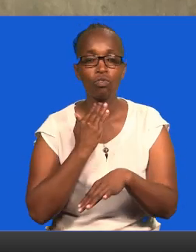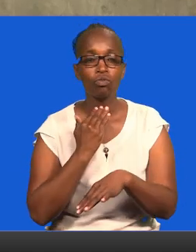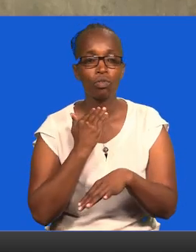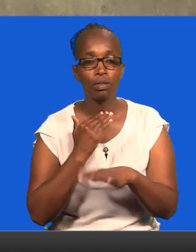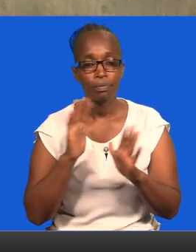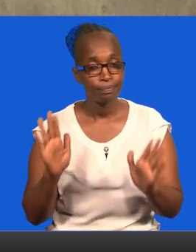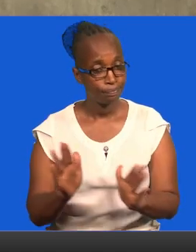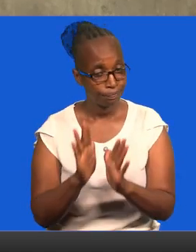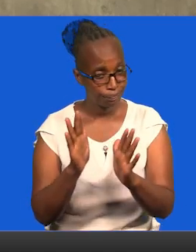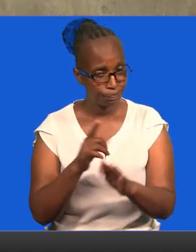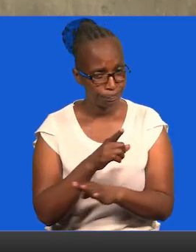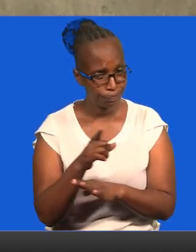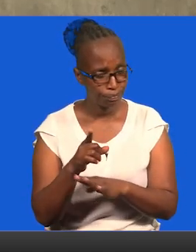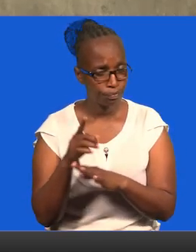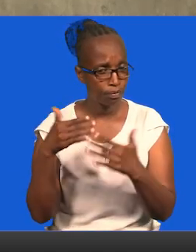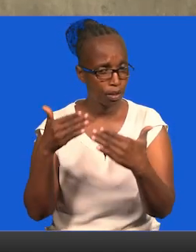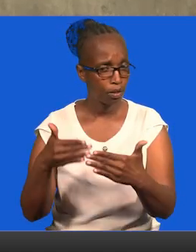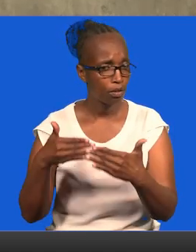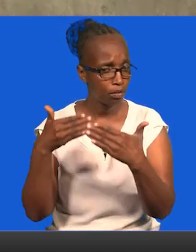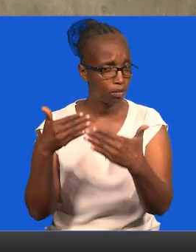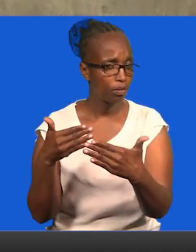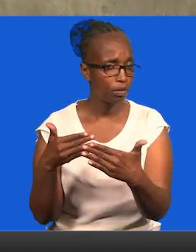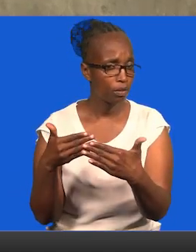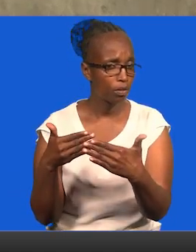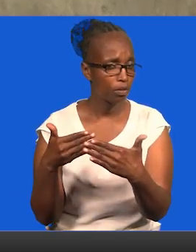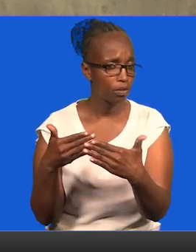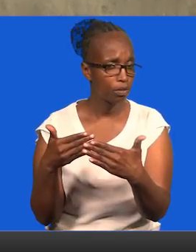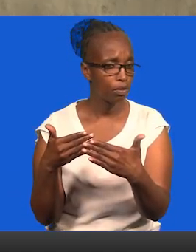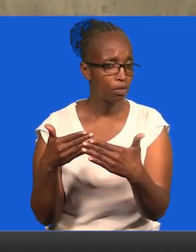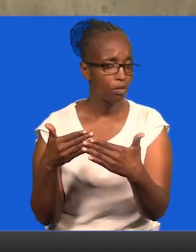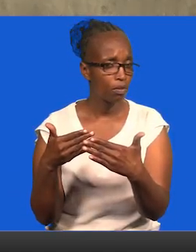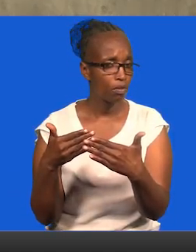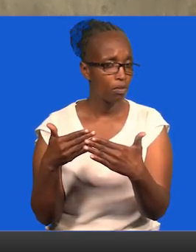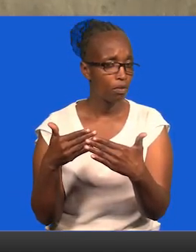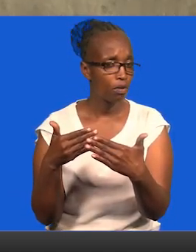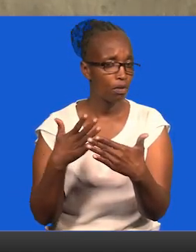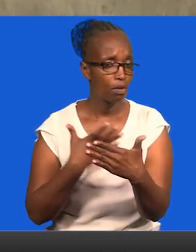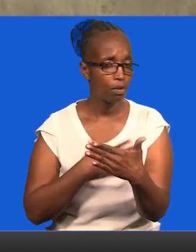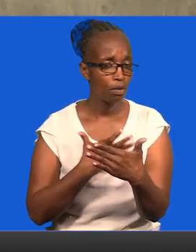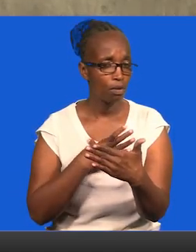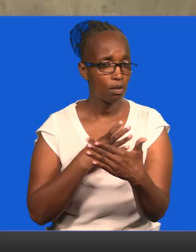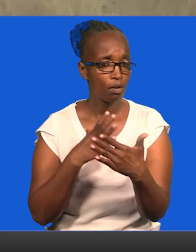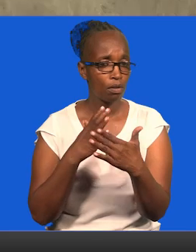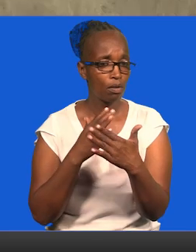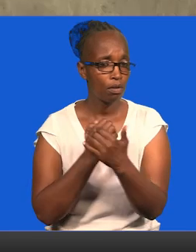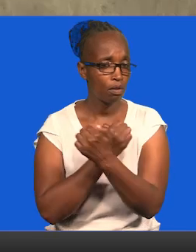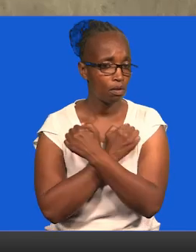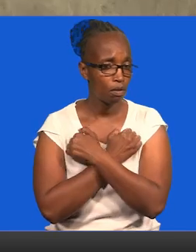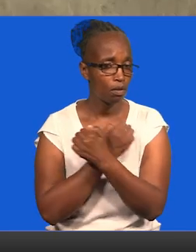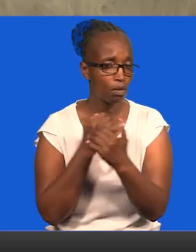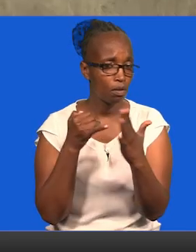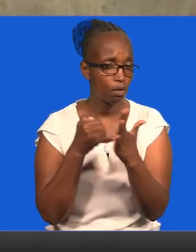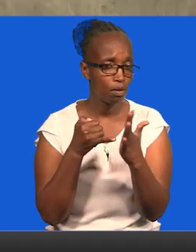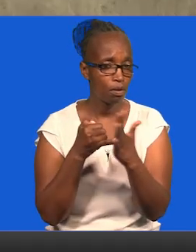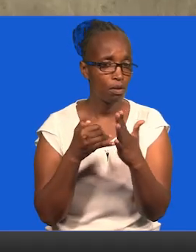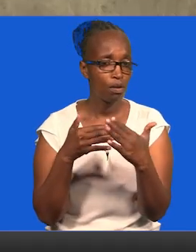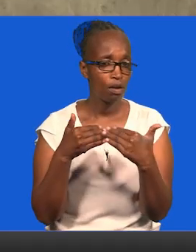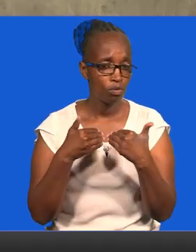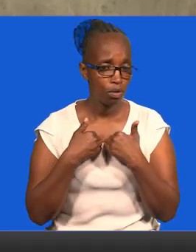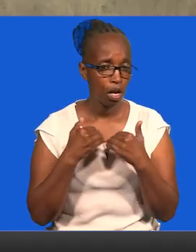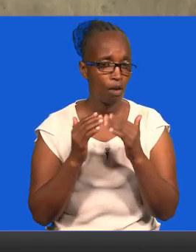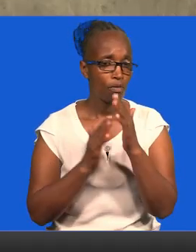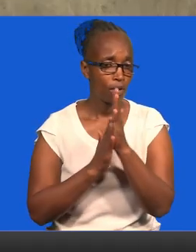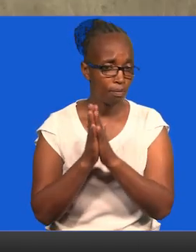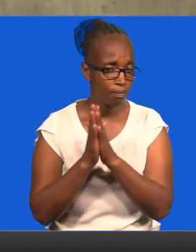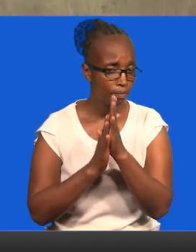Mine is just to encourage you not to give up, because you've chosen to play the game. You love it. And with that passion,